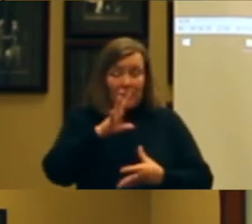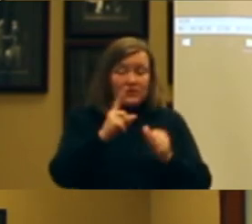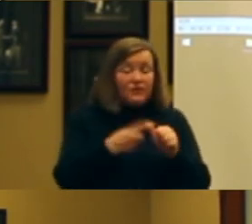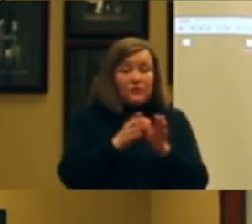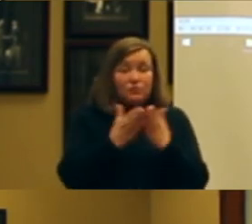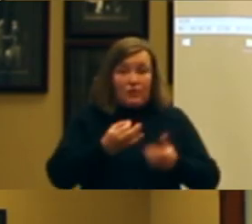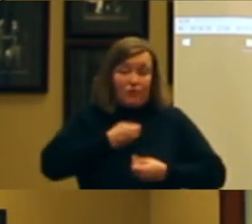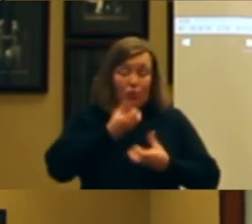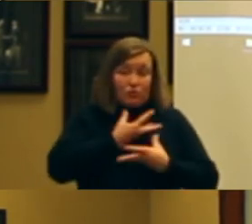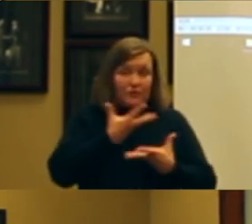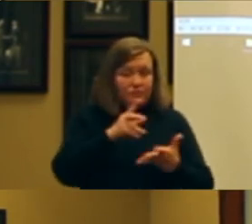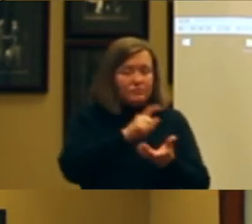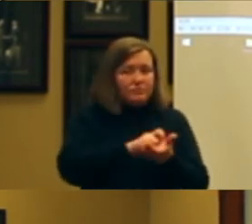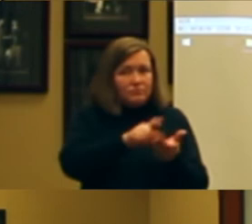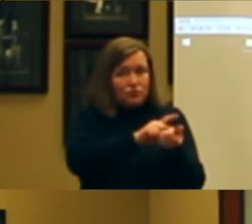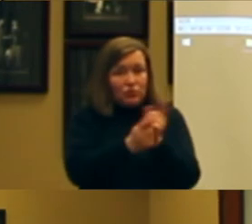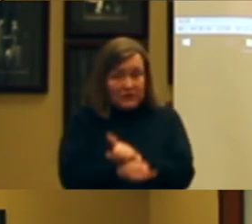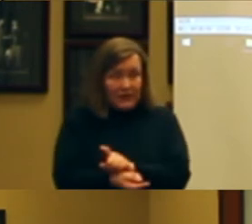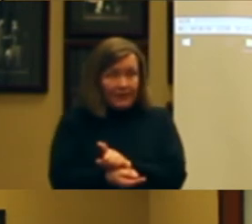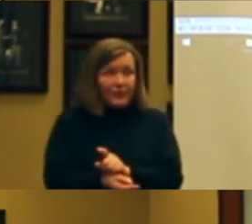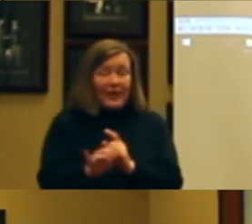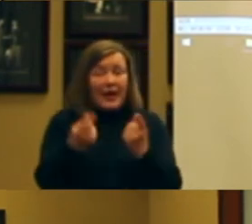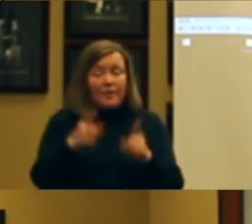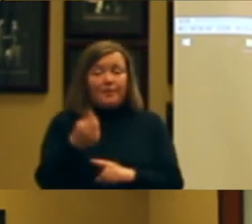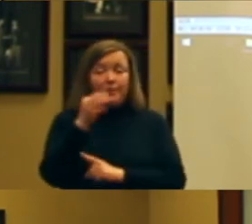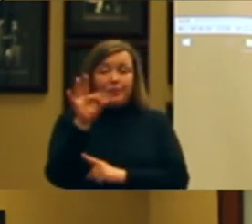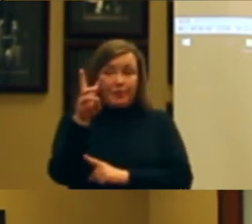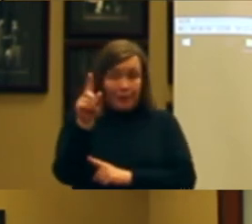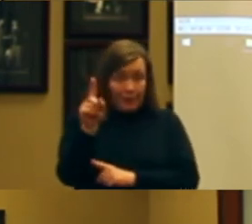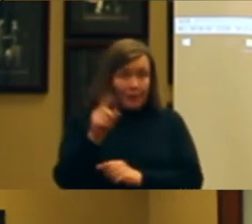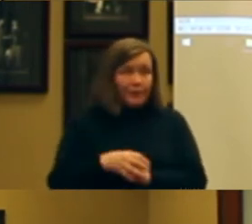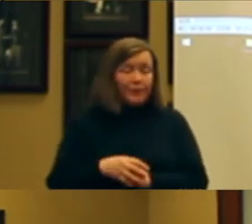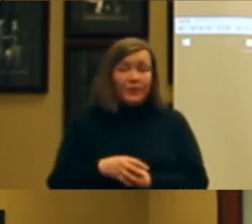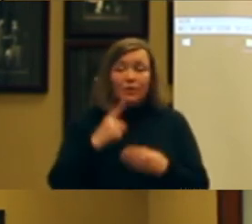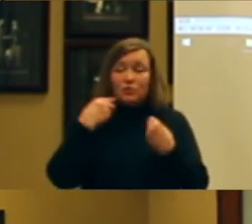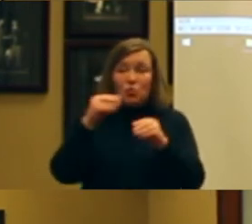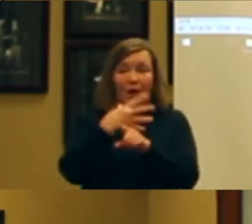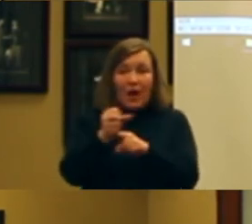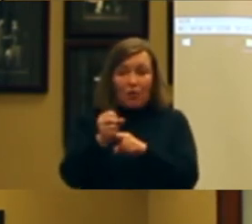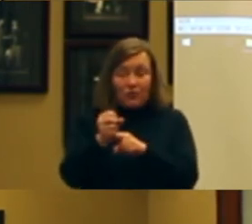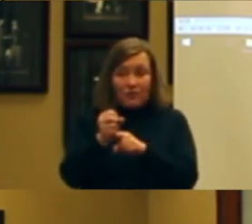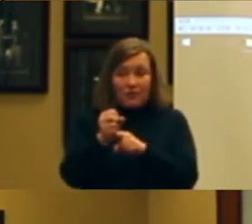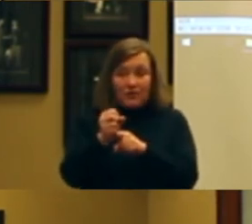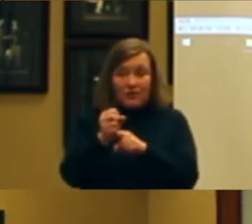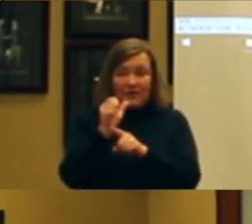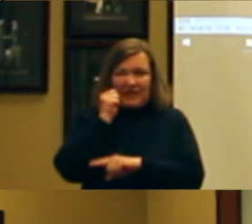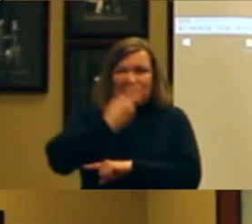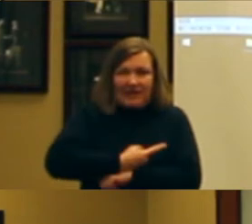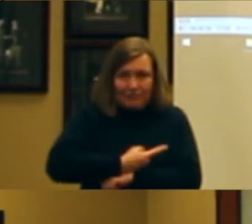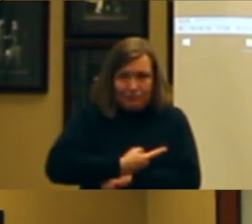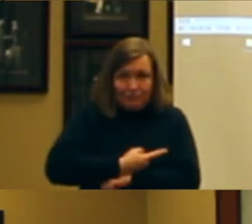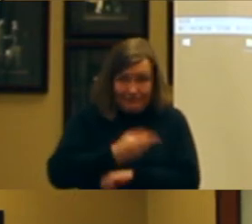of poetry in translation that came in 1961 was sold out the day after it appeared